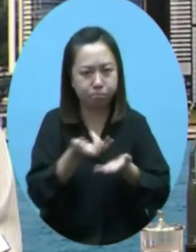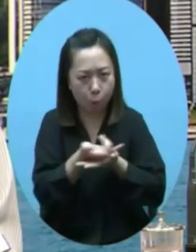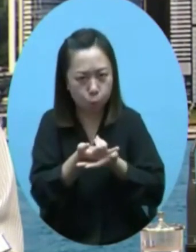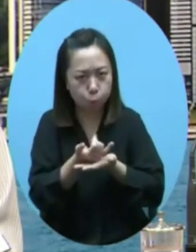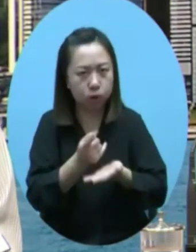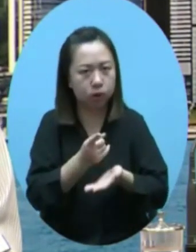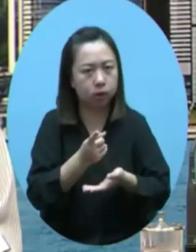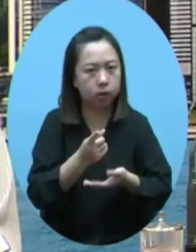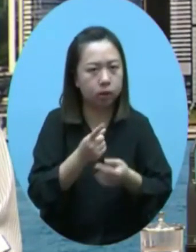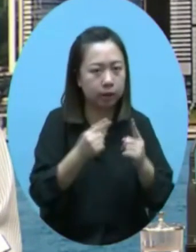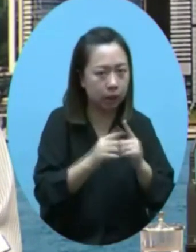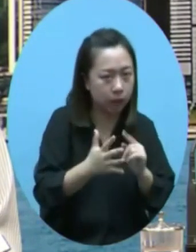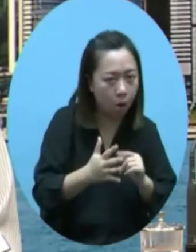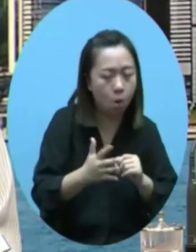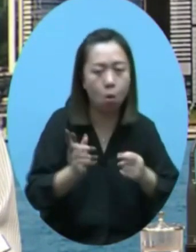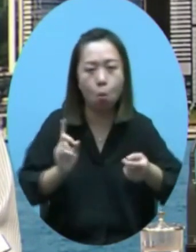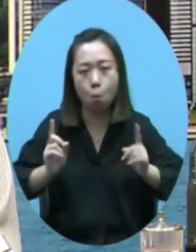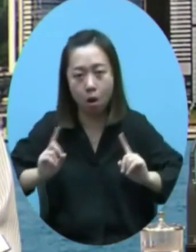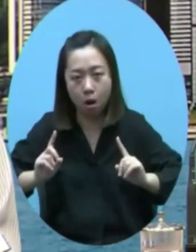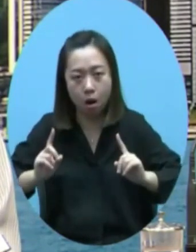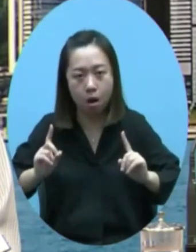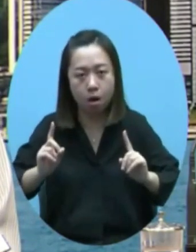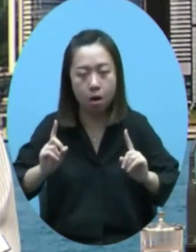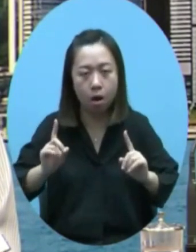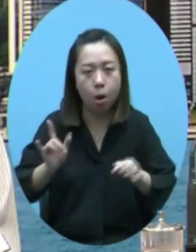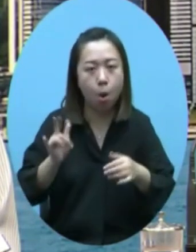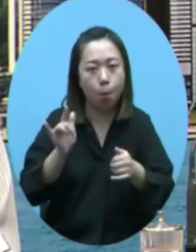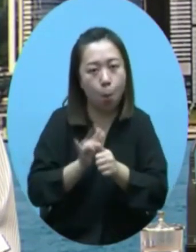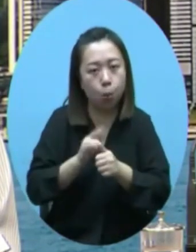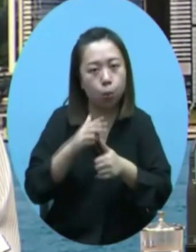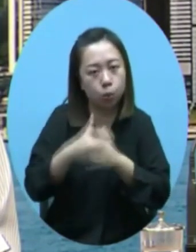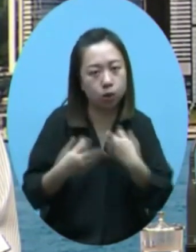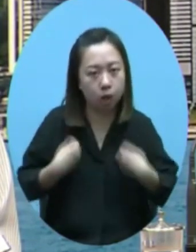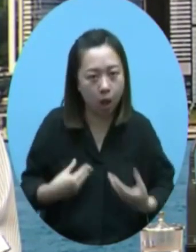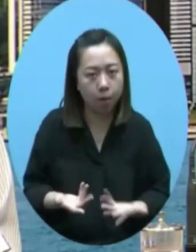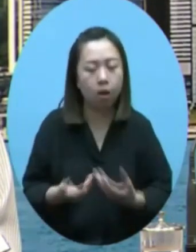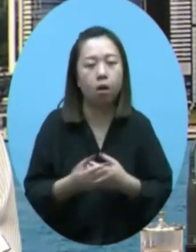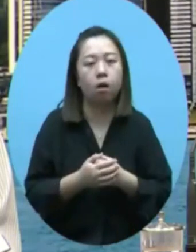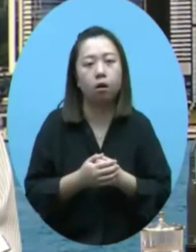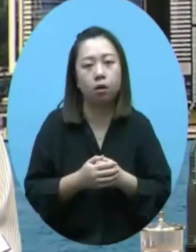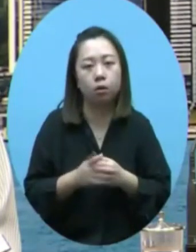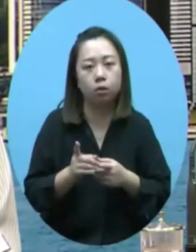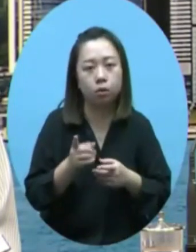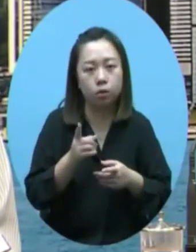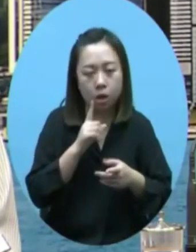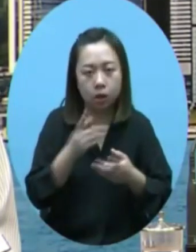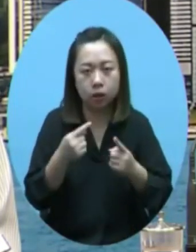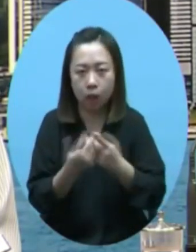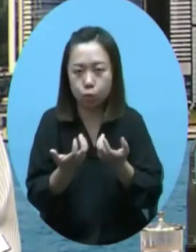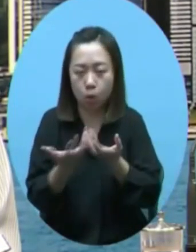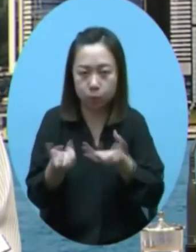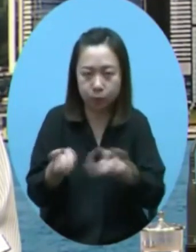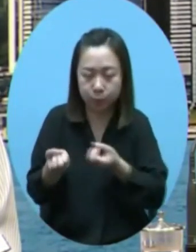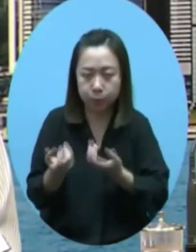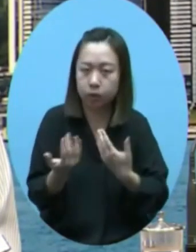Thus, we have reviewed our manpower deployment and also our level of PPE. And also our